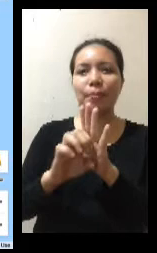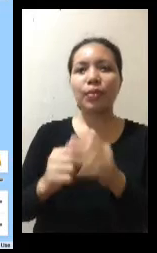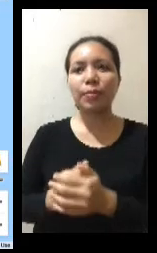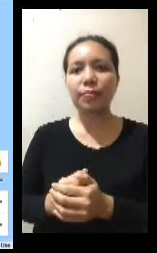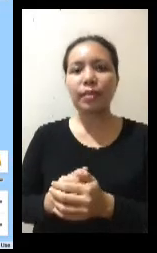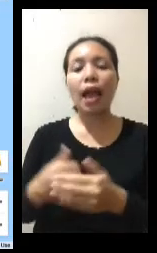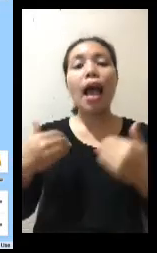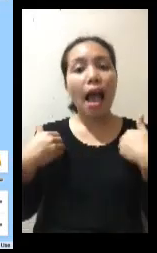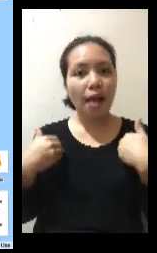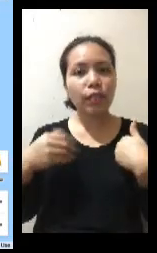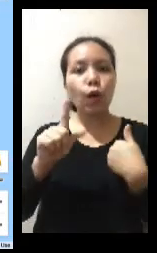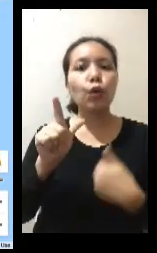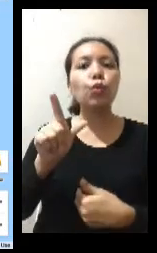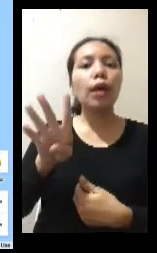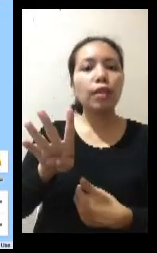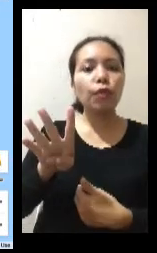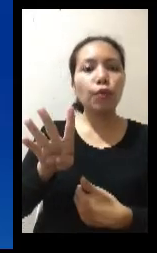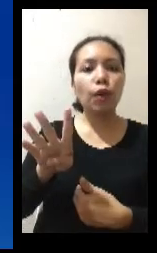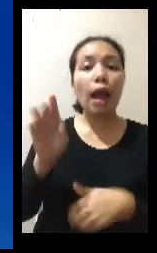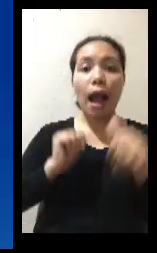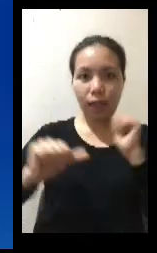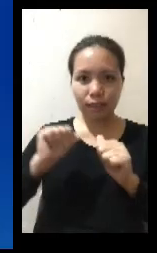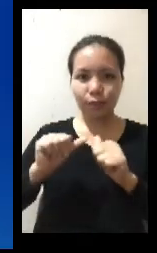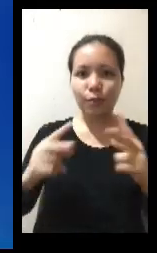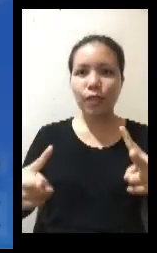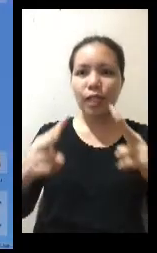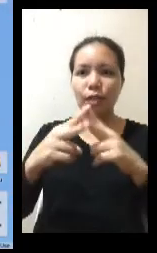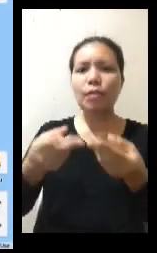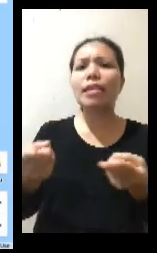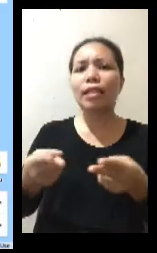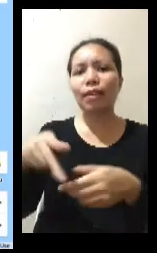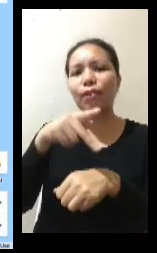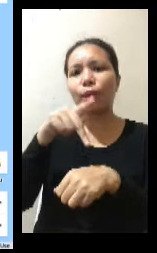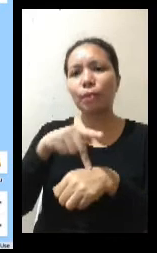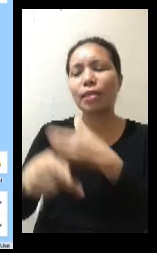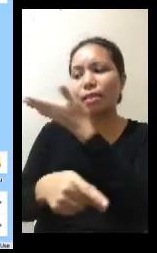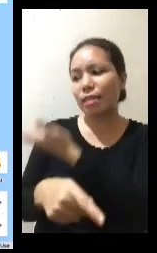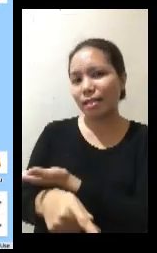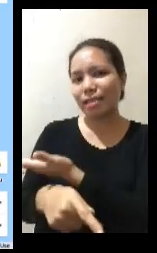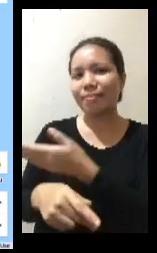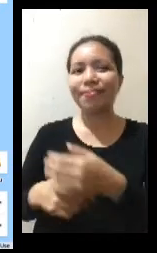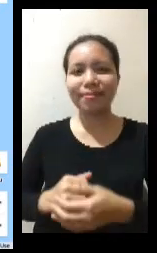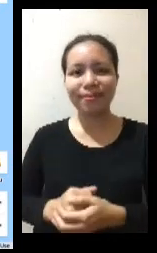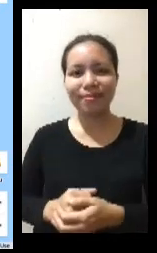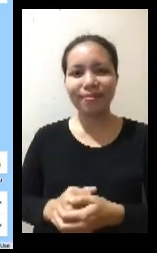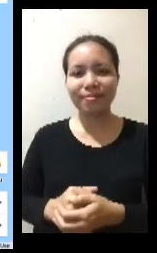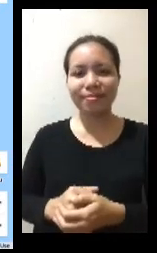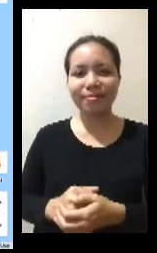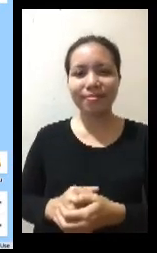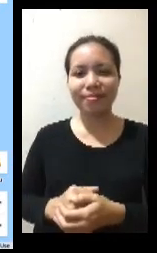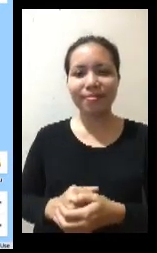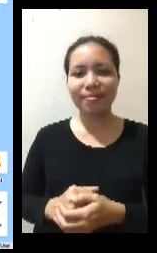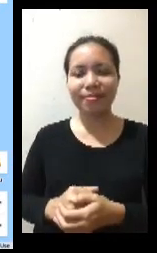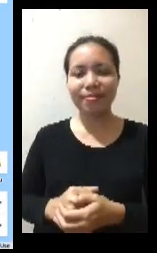and Mount Apo in Davao del Sur. Finally, we have 24 active volcanoes in the Philippines.